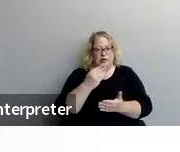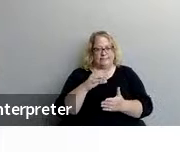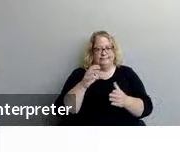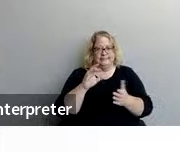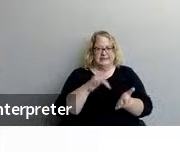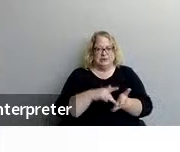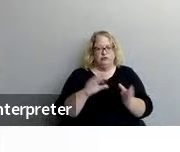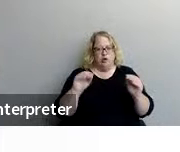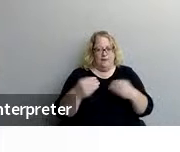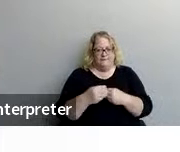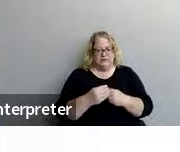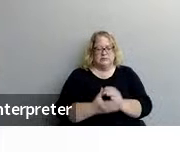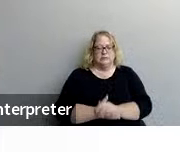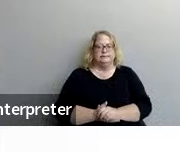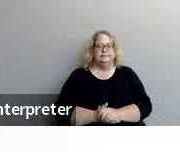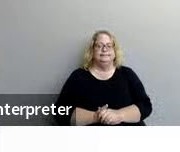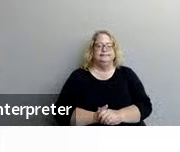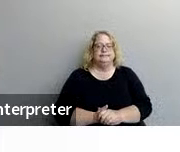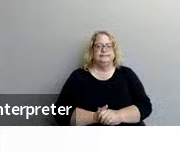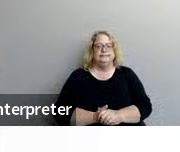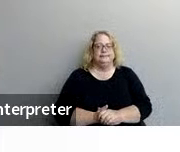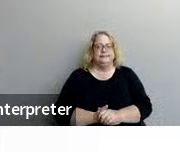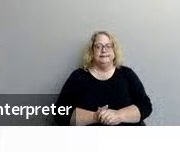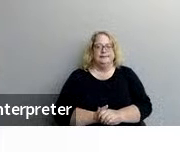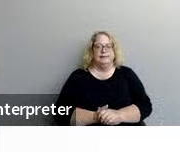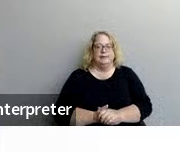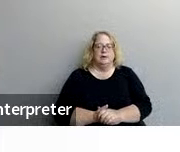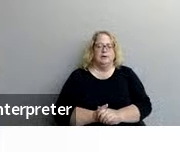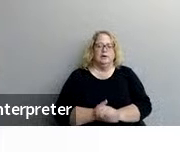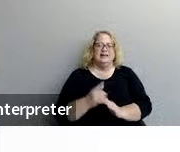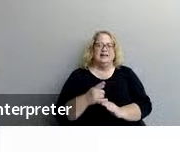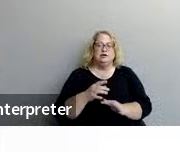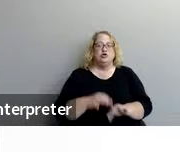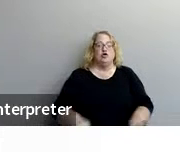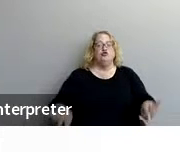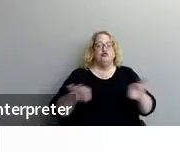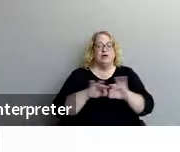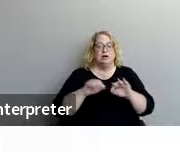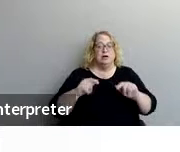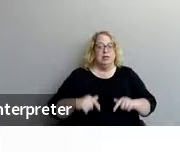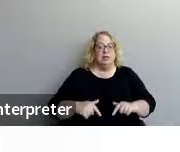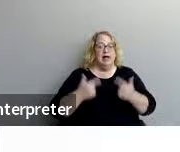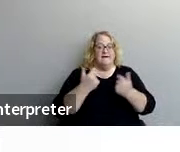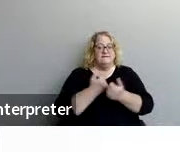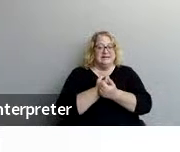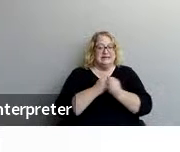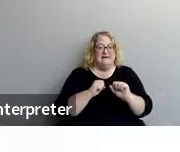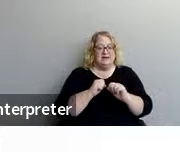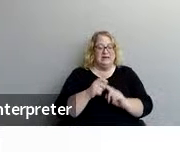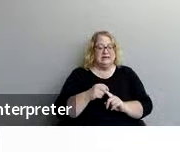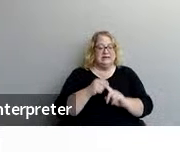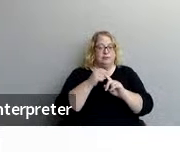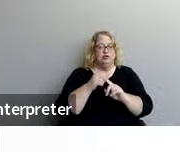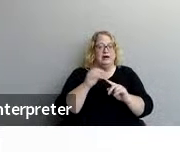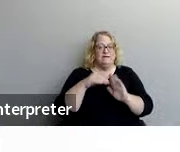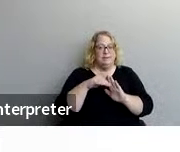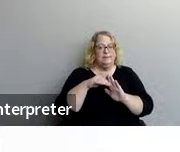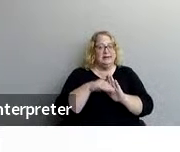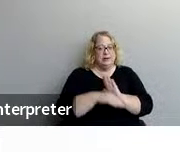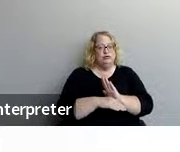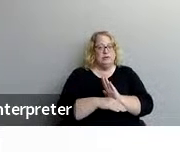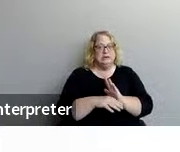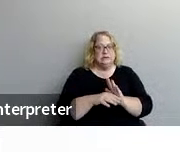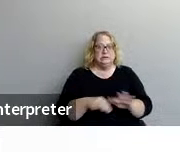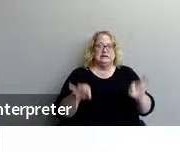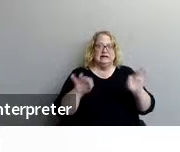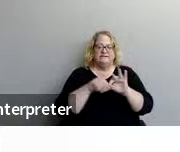Office. The extent to which these, what they call critical life safety exceptions have been identified has decreased